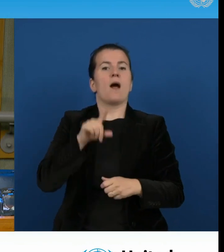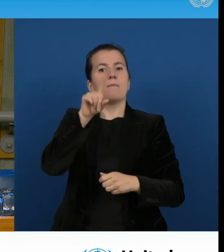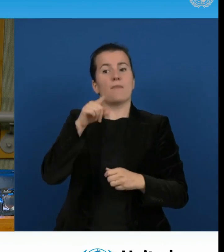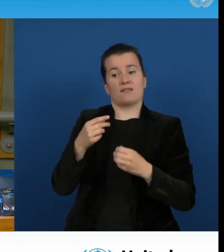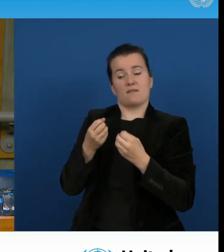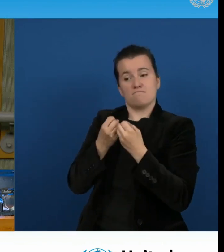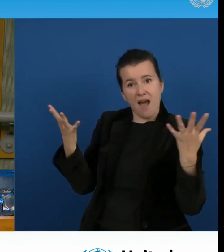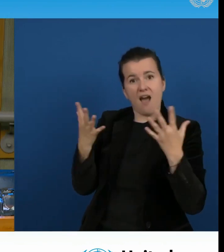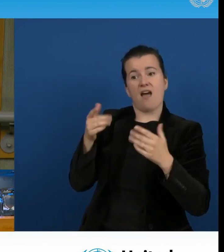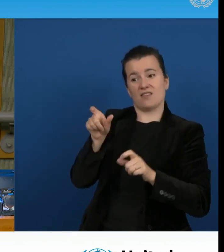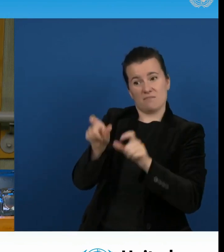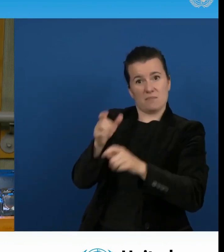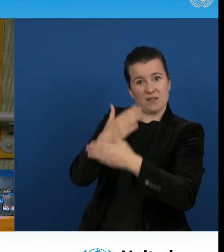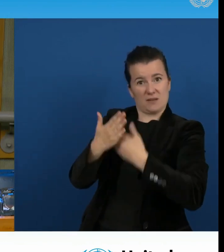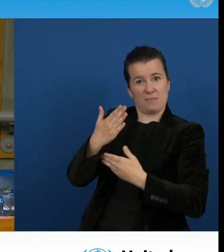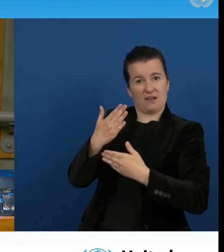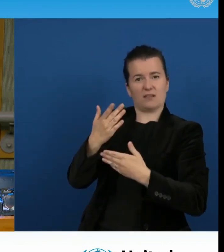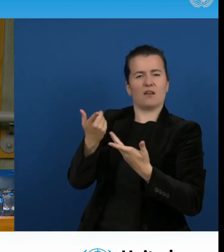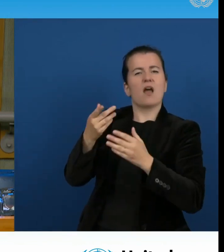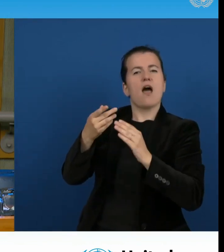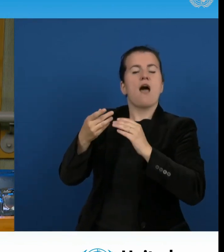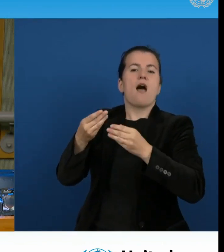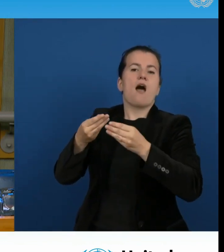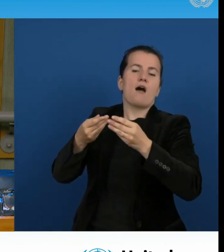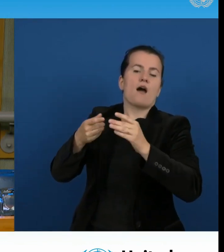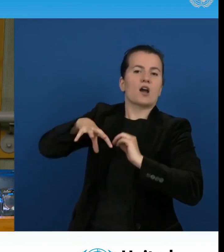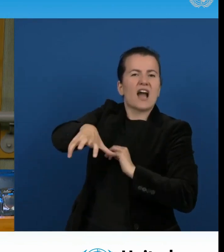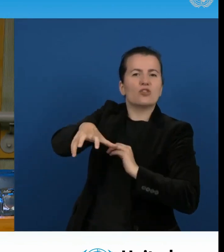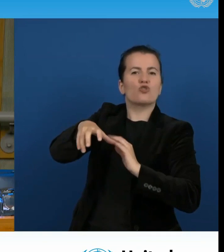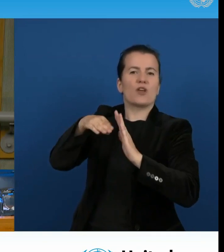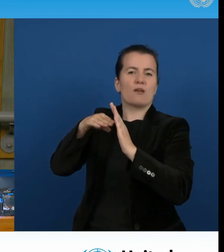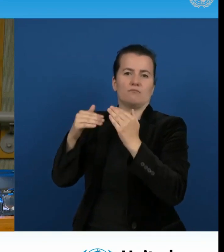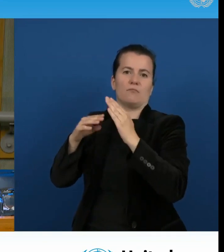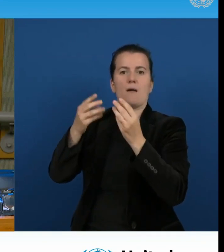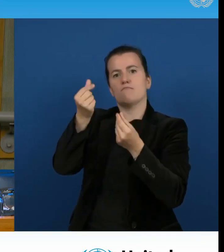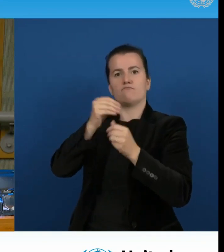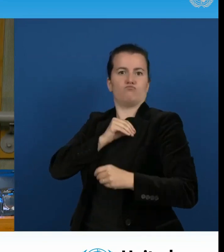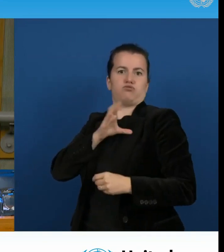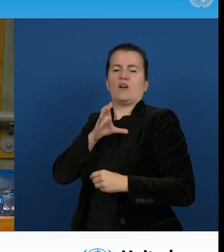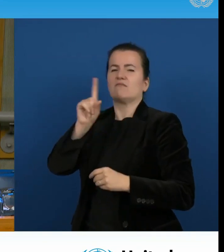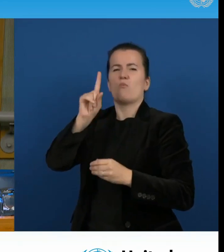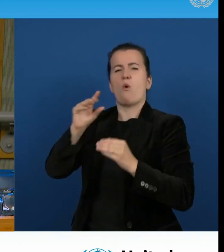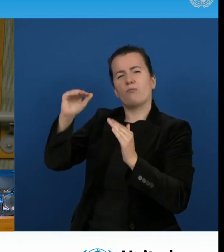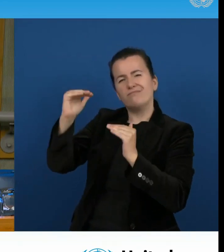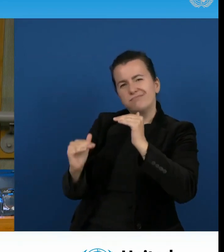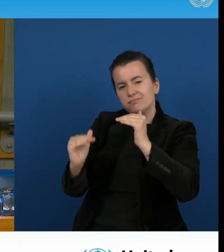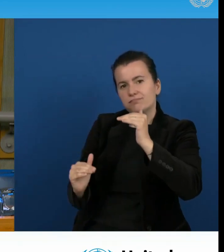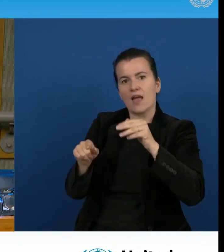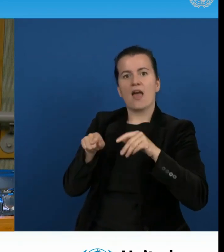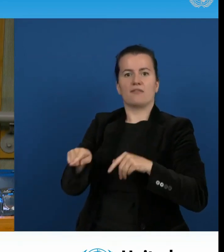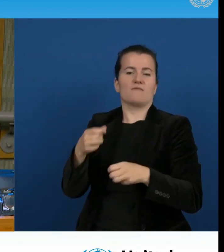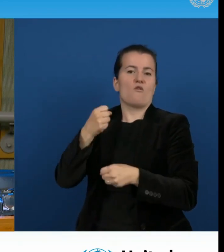The ILO has recently started a collaboration with the World Trade Organization, the UN Conference on Trade and Development, and the International Trade